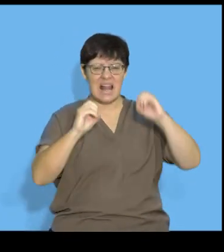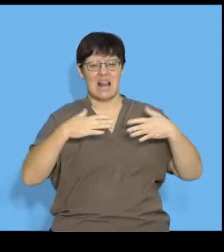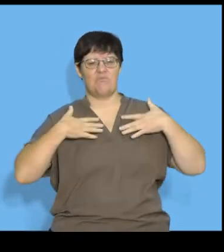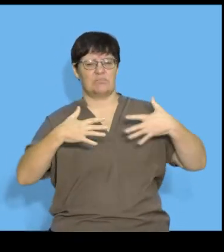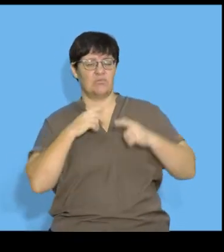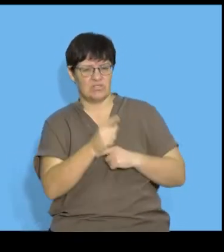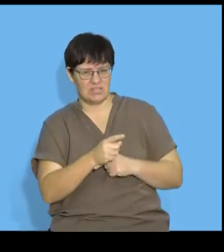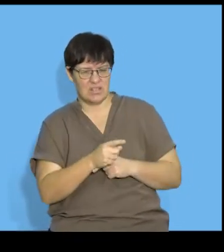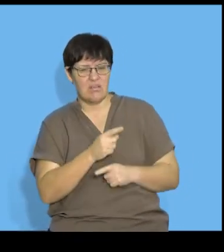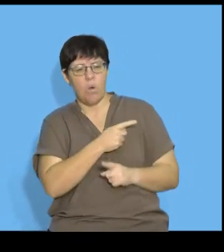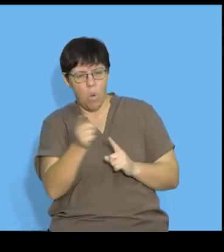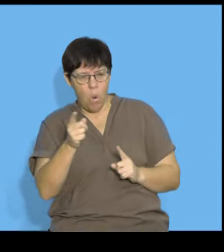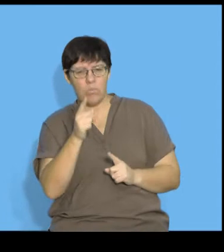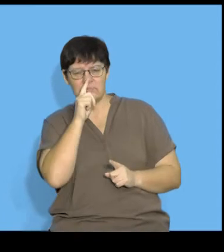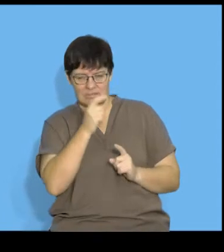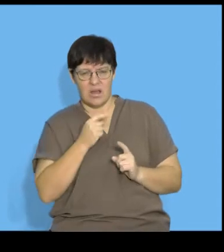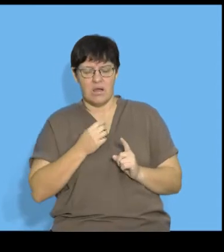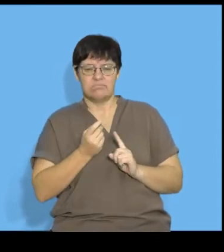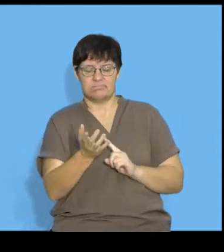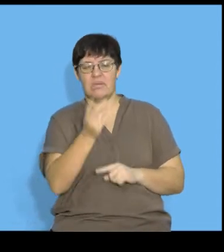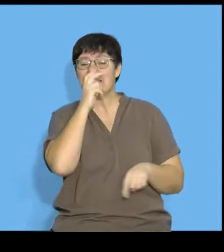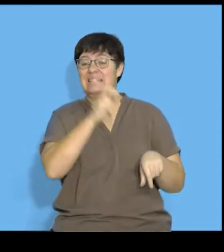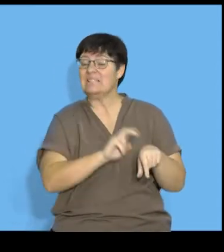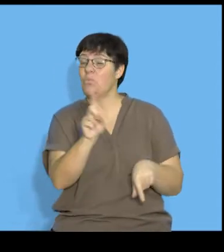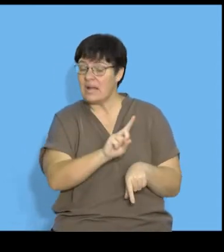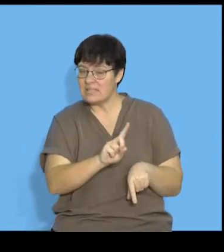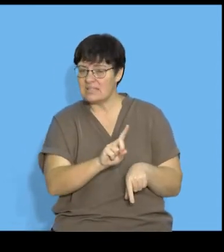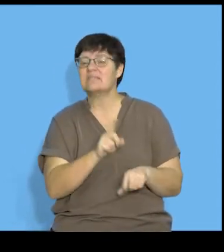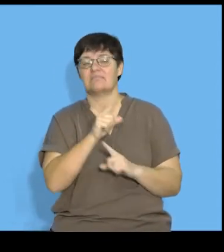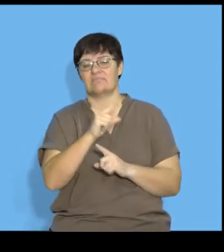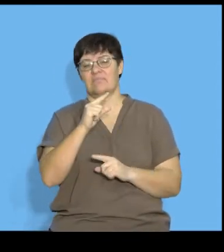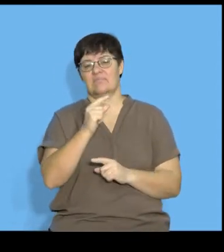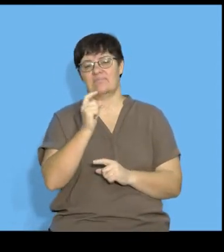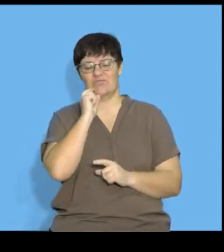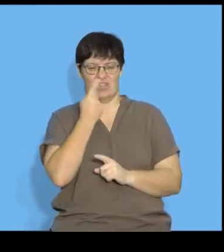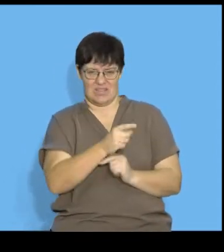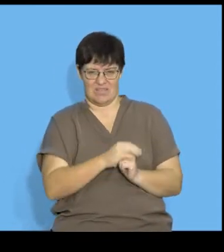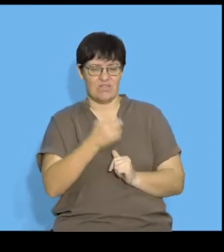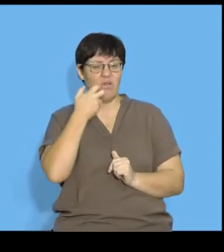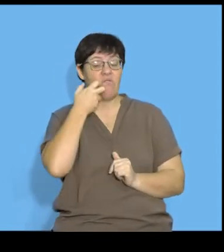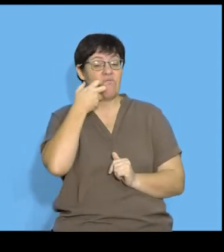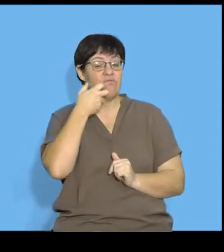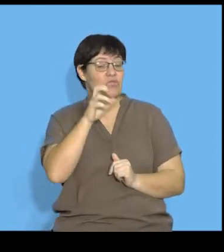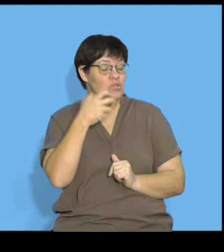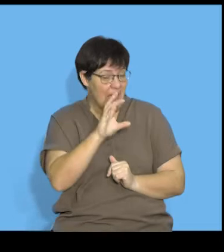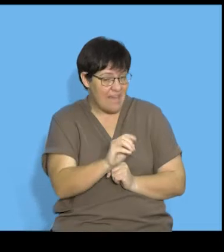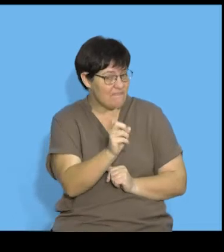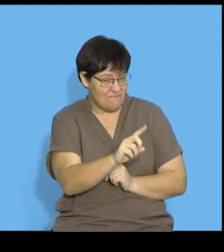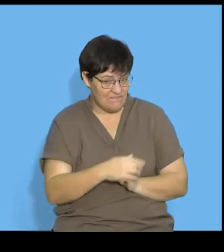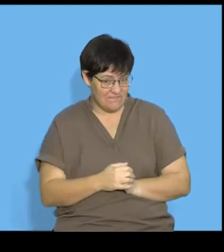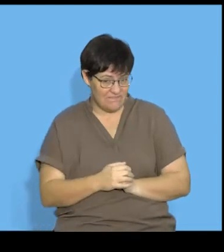to cellular respire. And what do they need? They need this glucose. What does fruit have? Right,